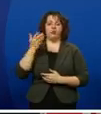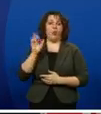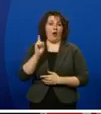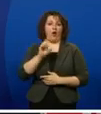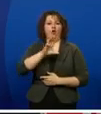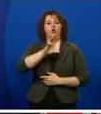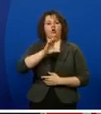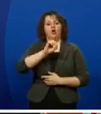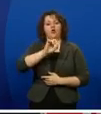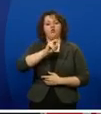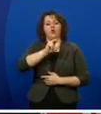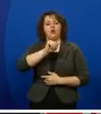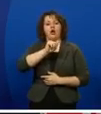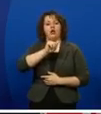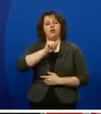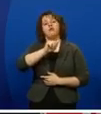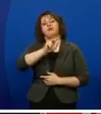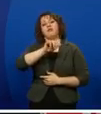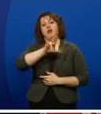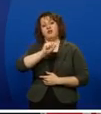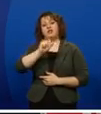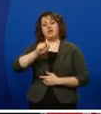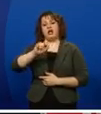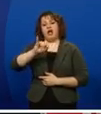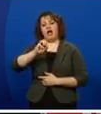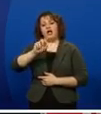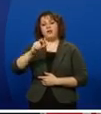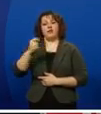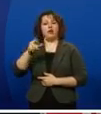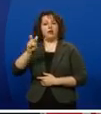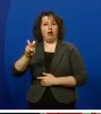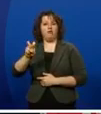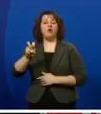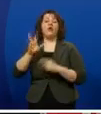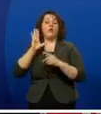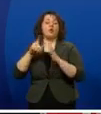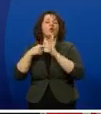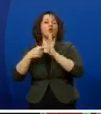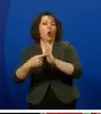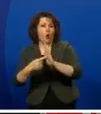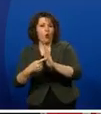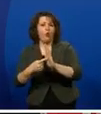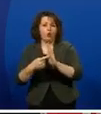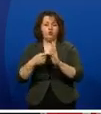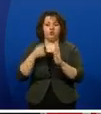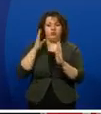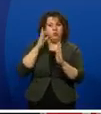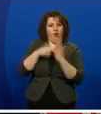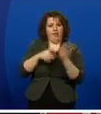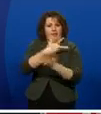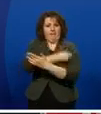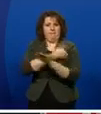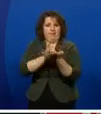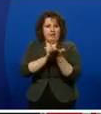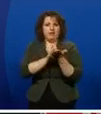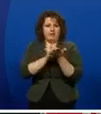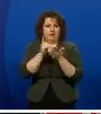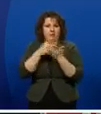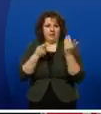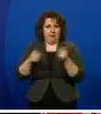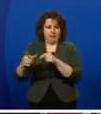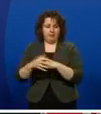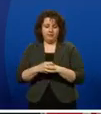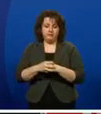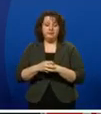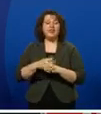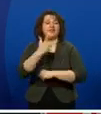coronavirus.iowa.gov to reflect the administration of the J&J vaccine, so that will also be accounted for on the website. As vaccine